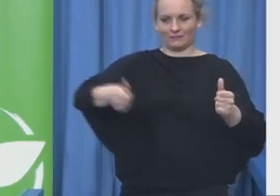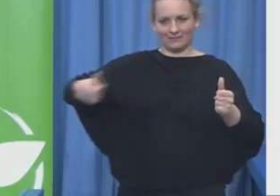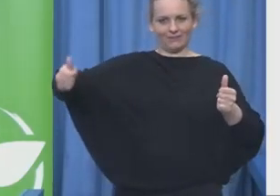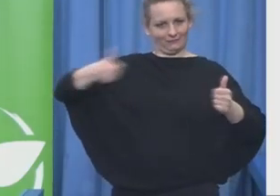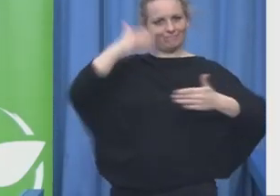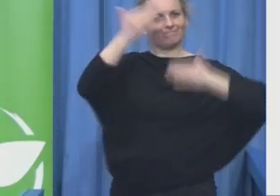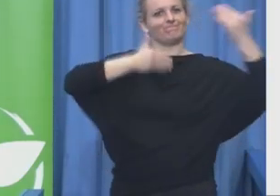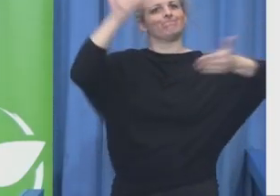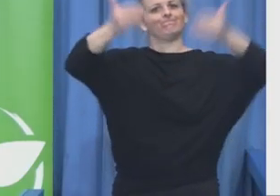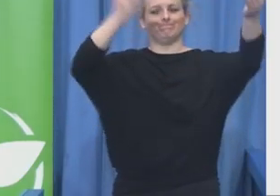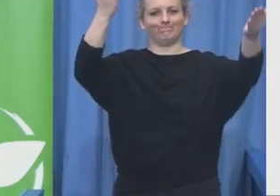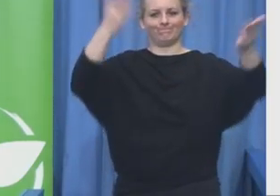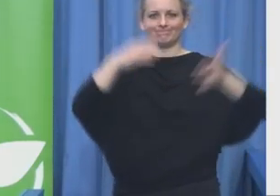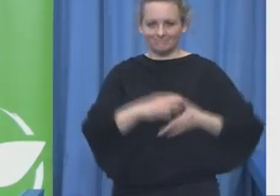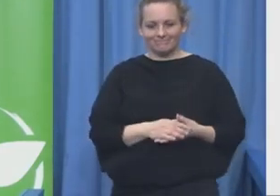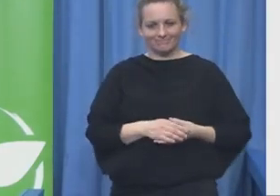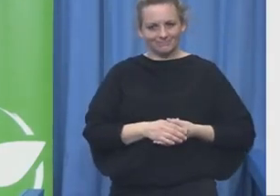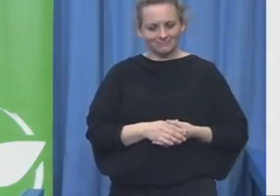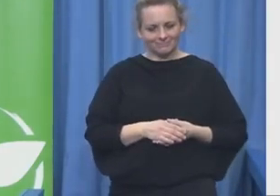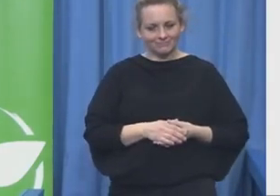to be sure that the